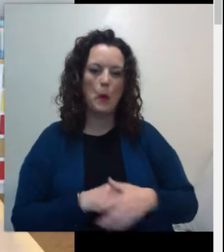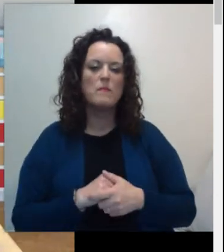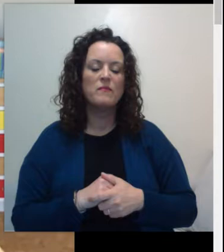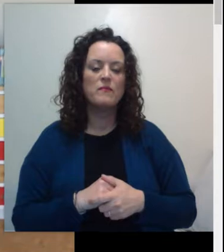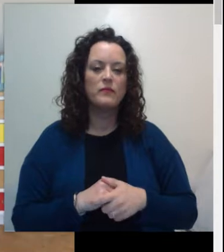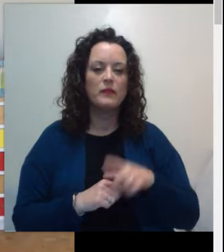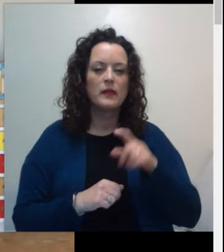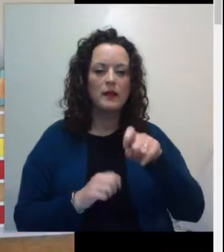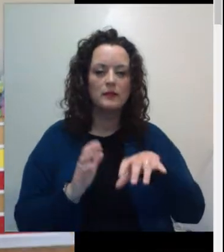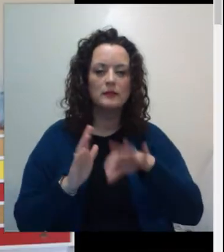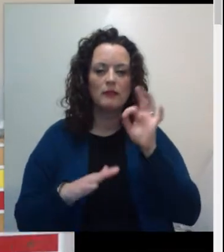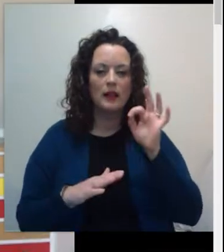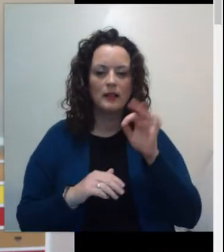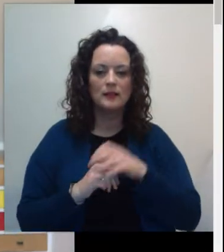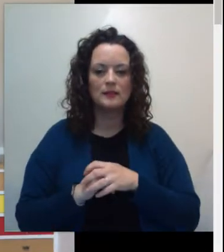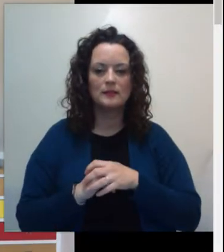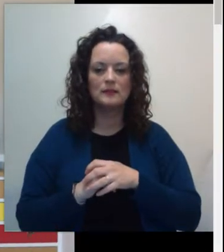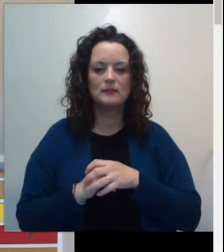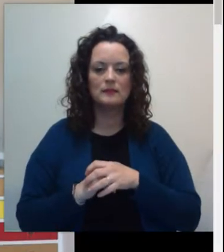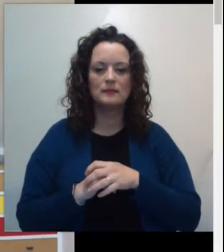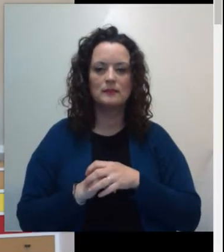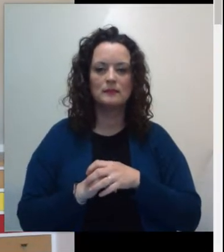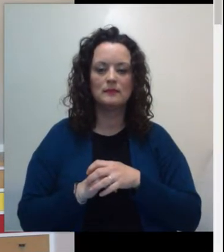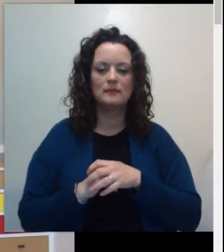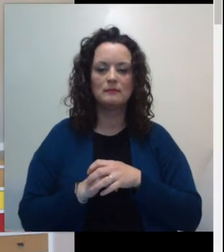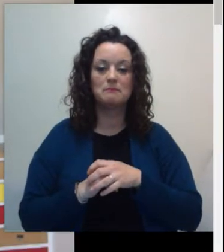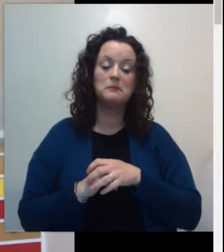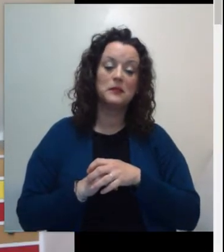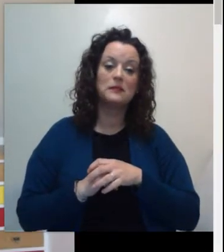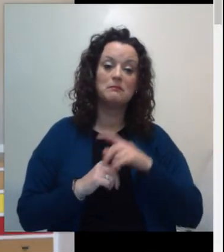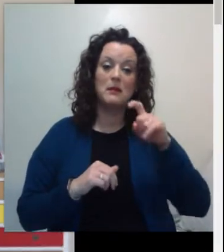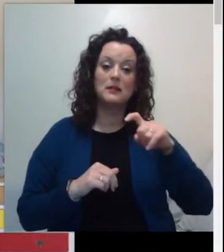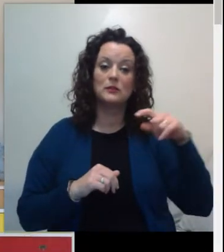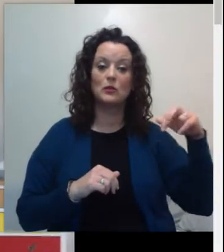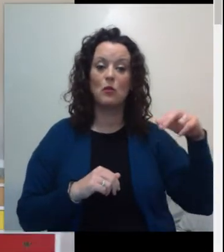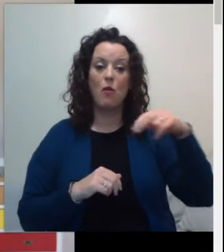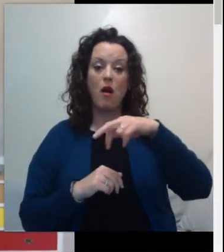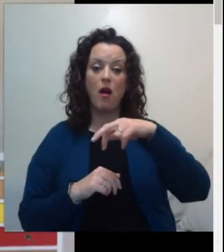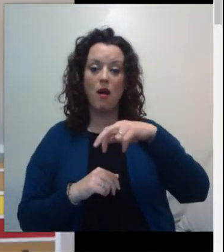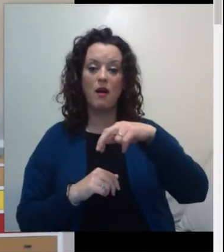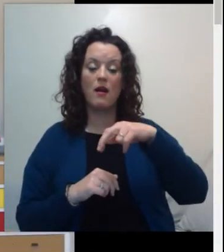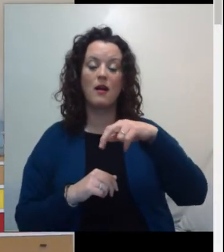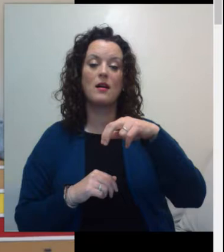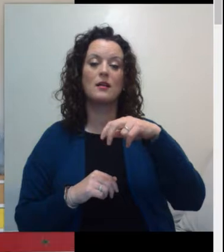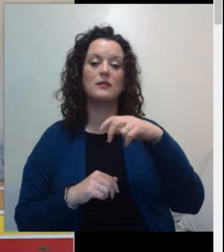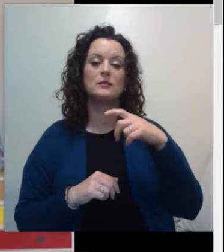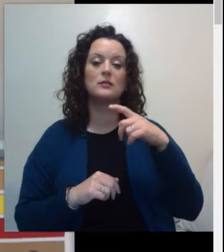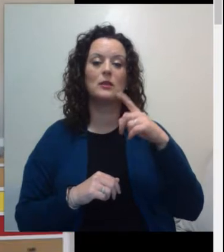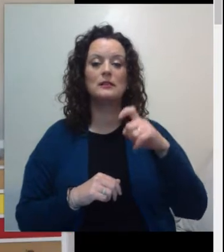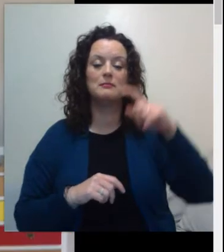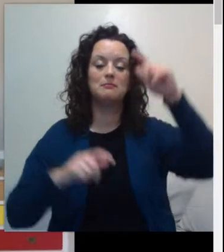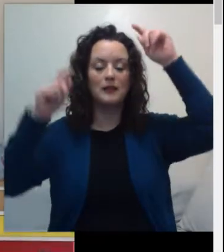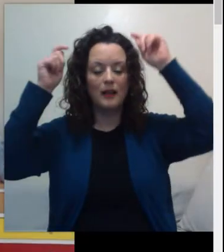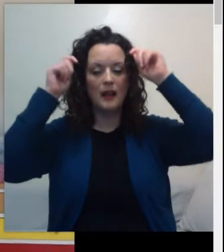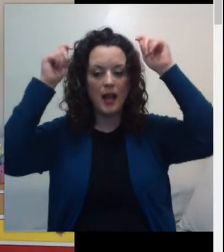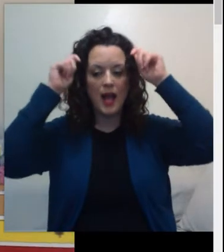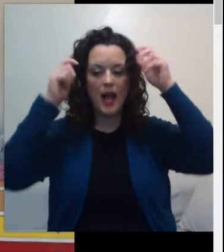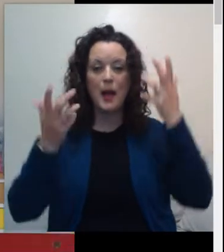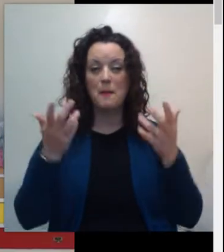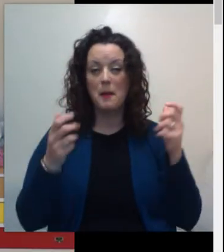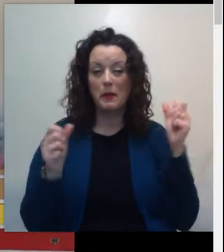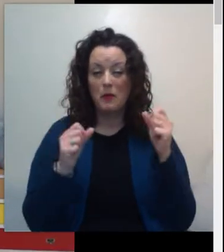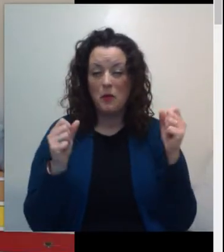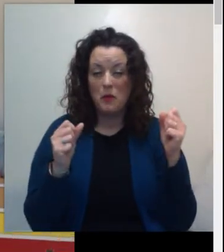I'm going to go, since it's a pretty big walk, put my hat on. Yeah, so it might get cold.